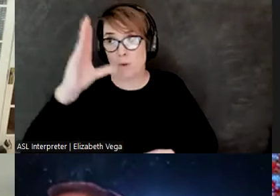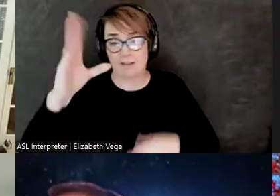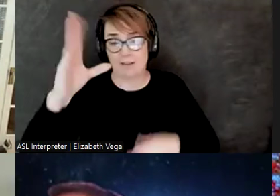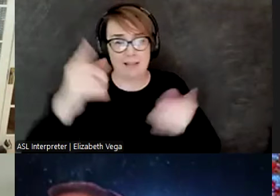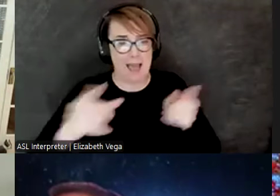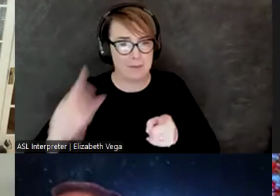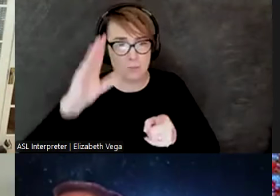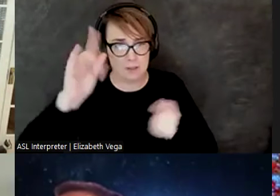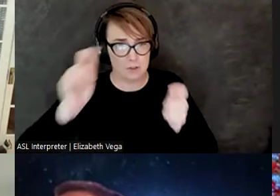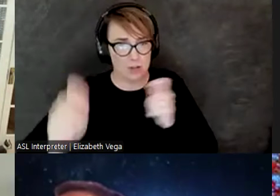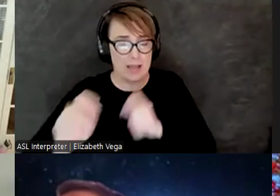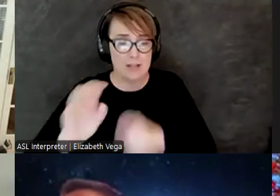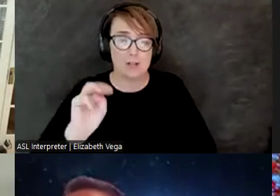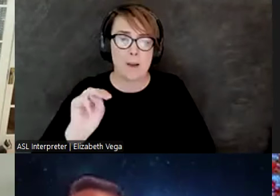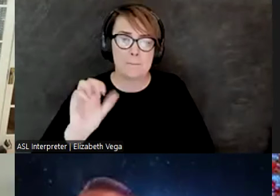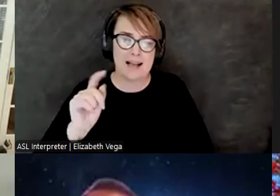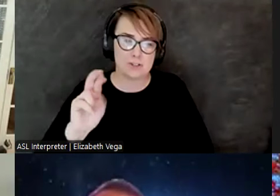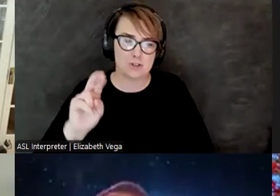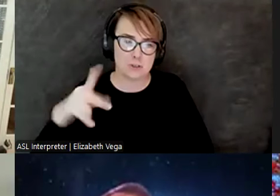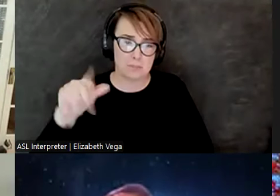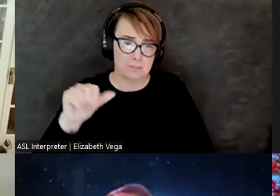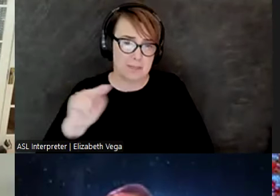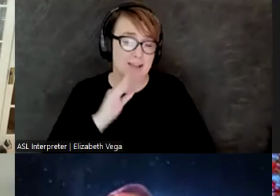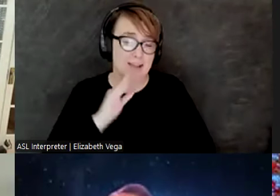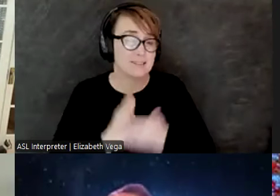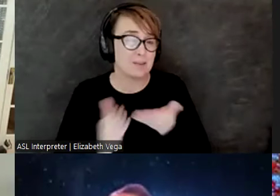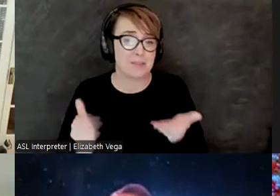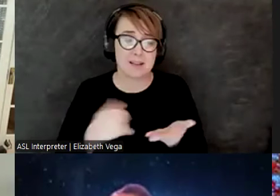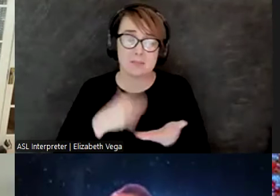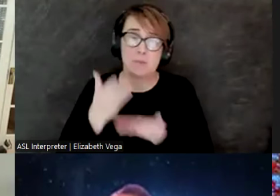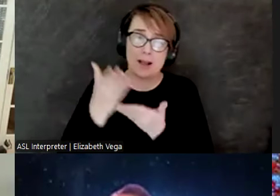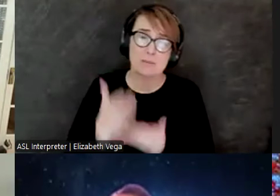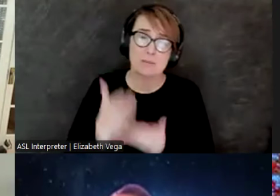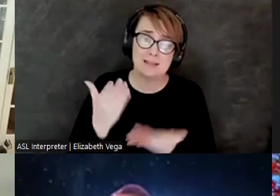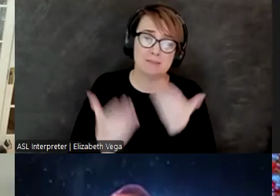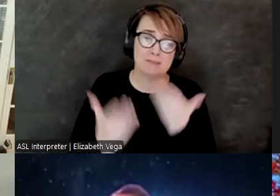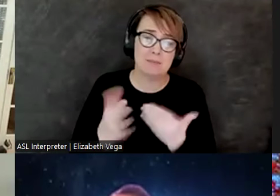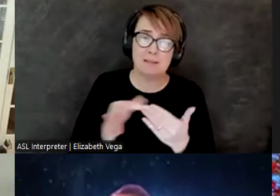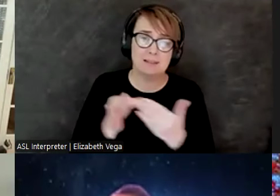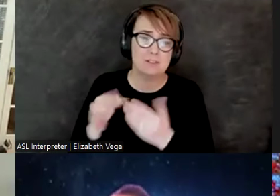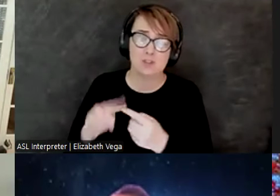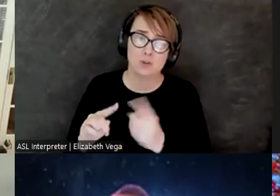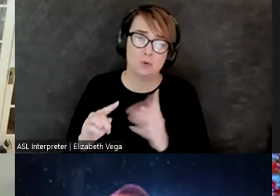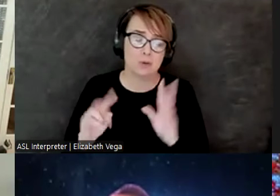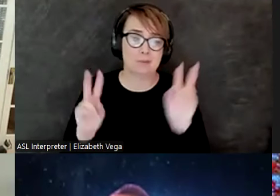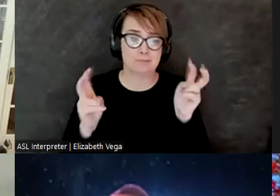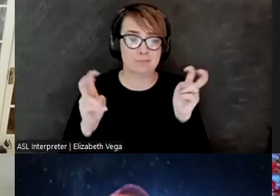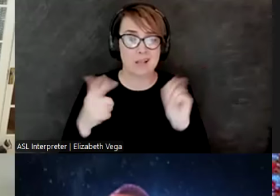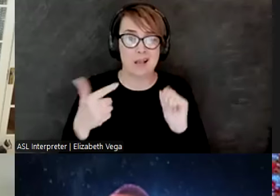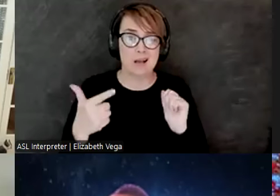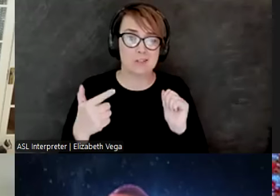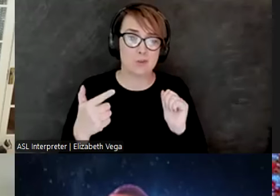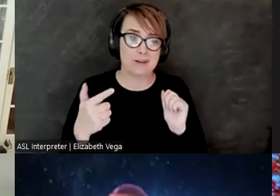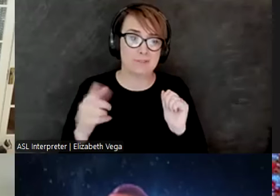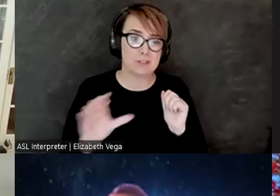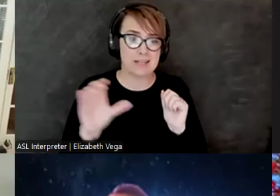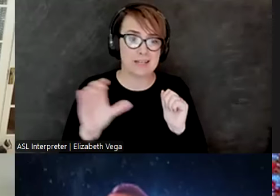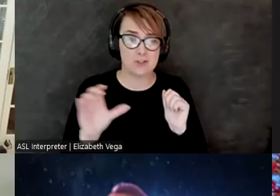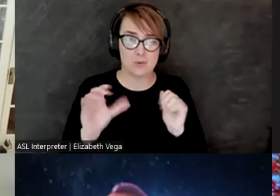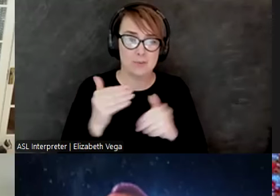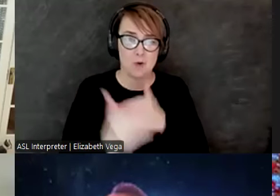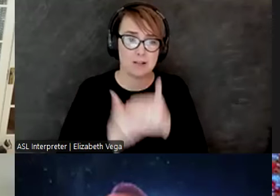be recommended and things that maybe bring us to a 21st century process that can all help. But like I